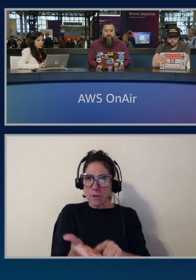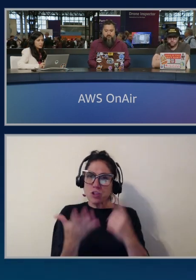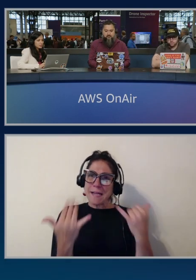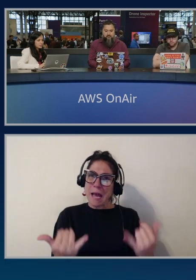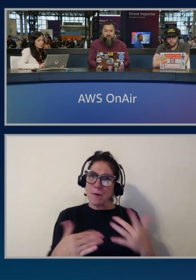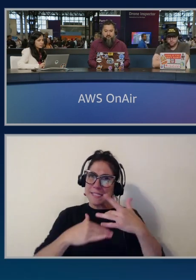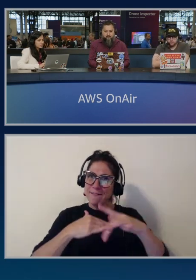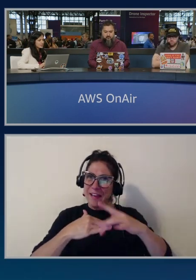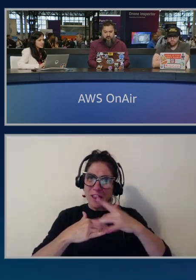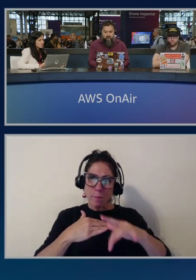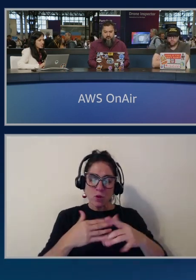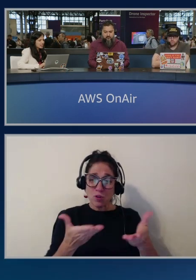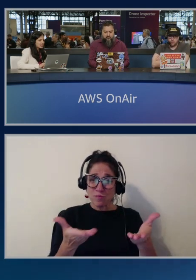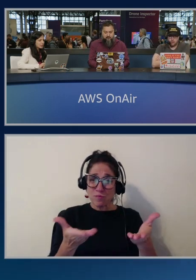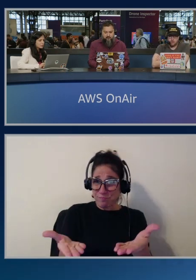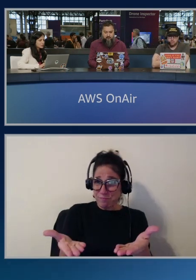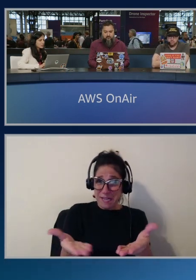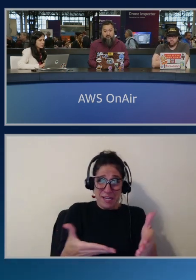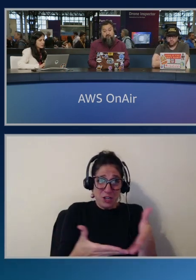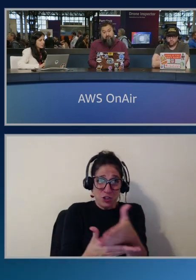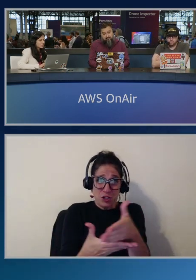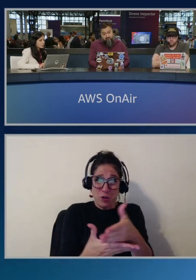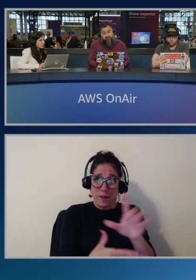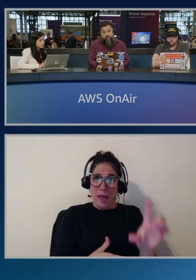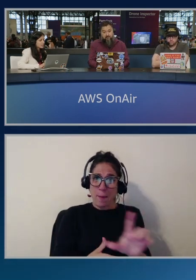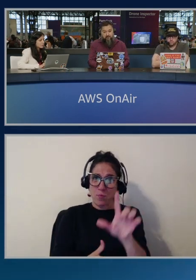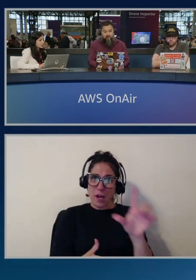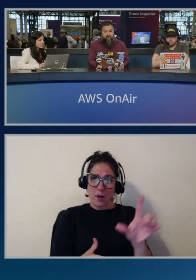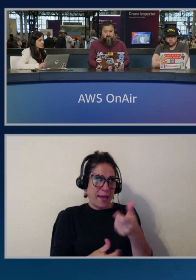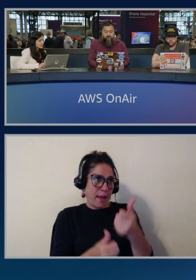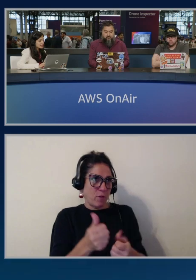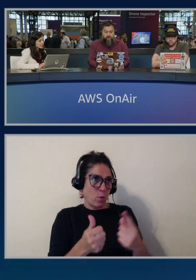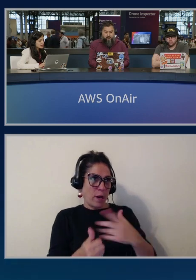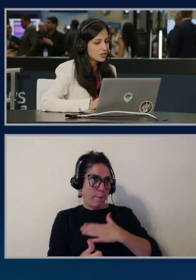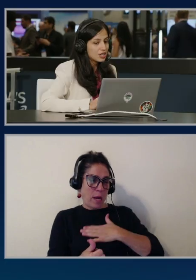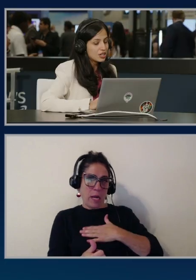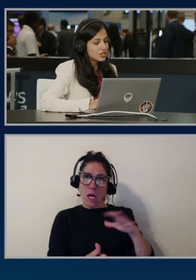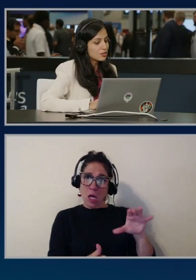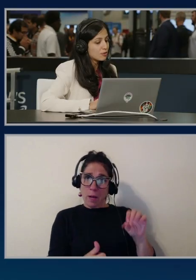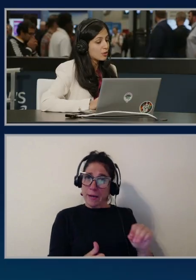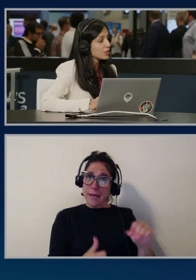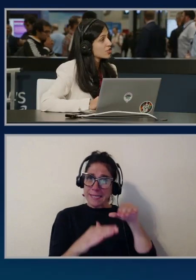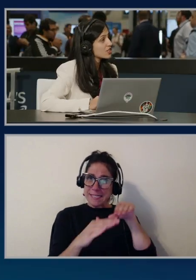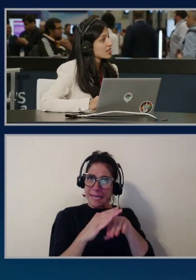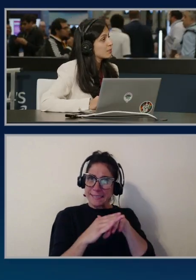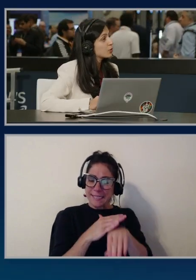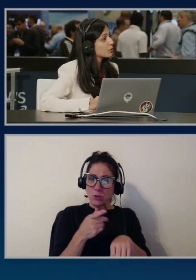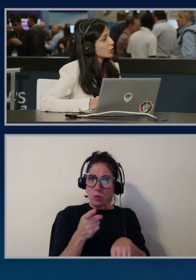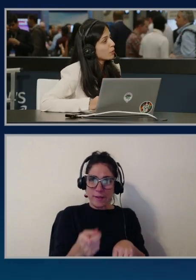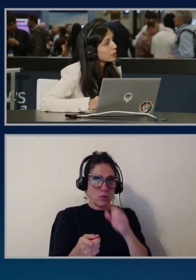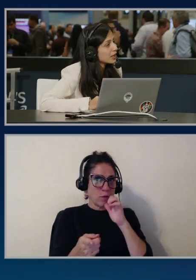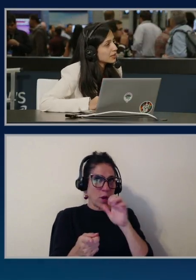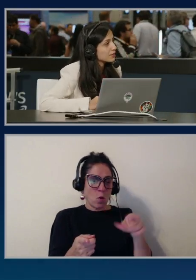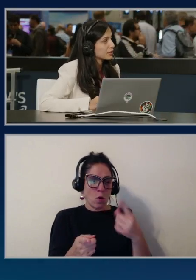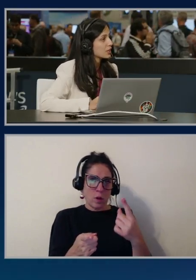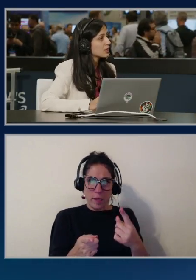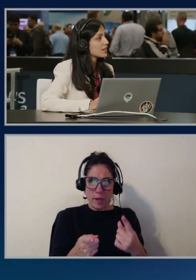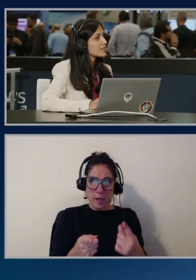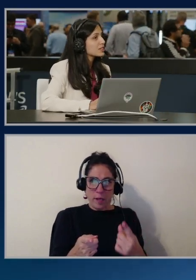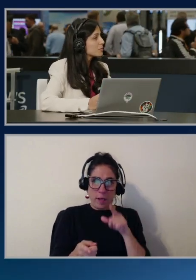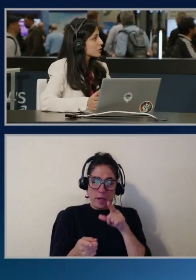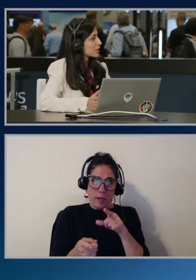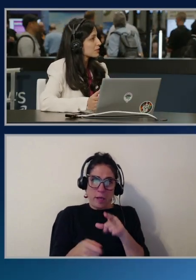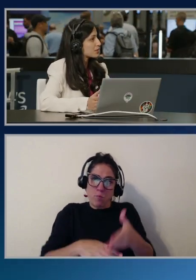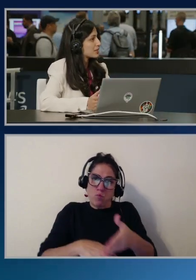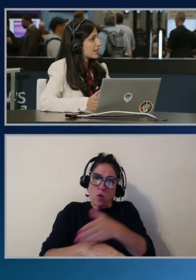available in this shared library, which everybody in my company has access to. So you've not just improved your productivity,